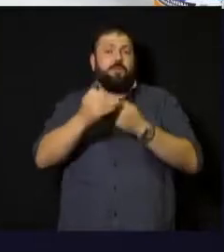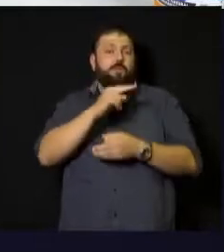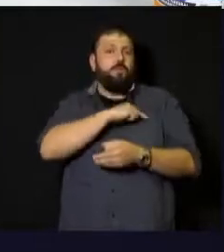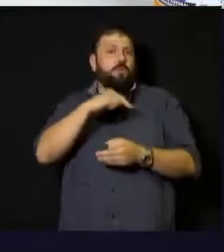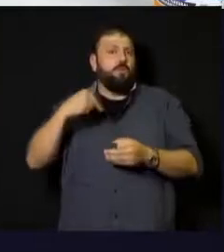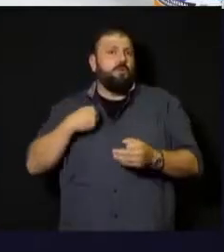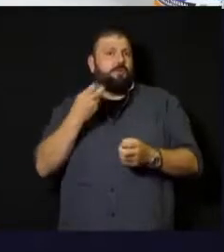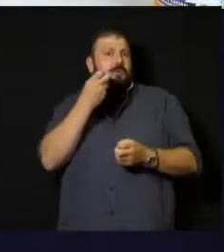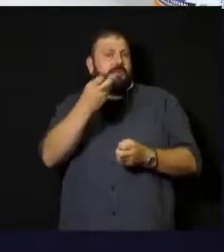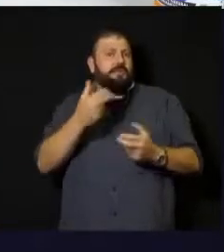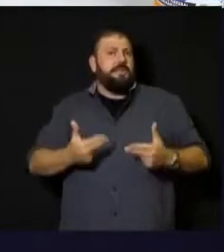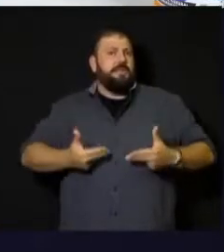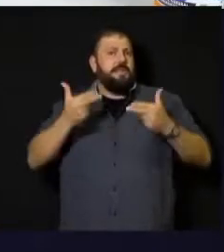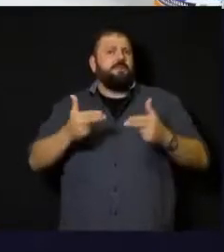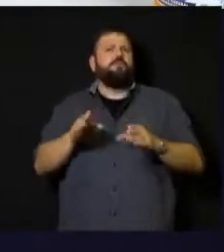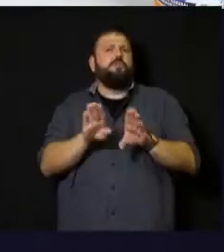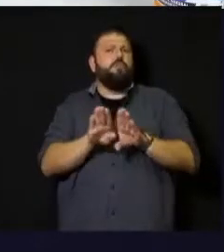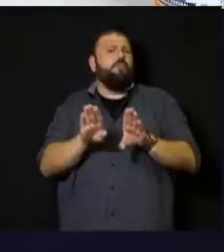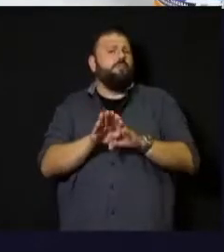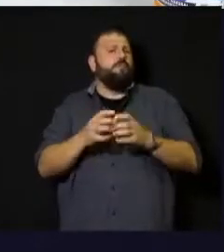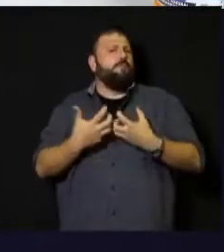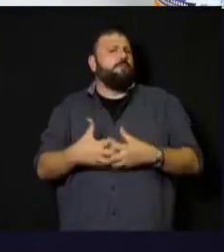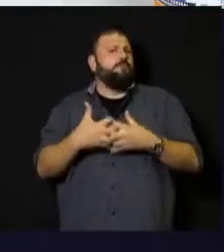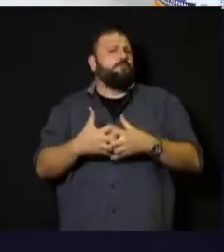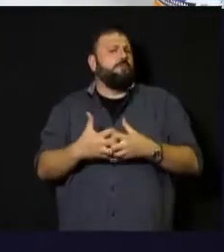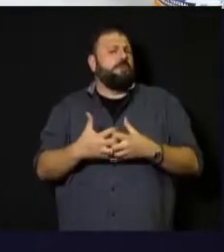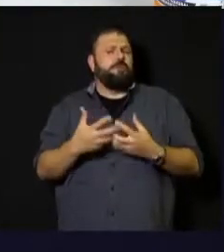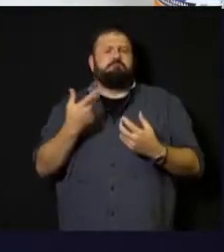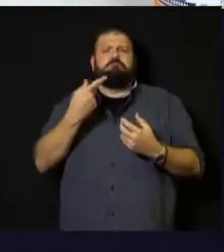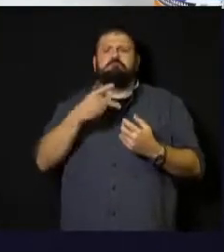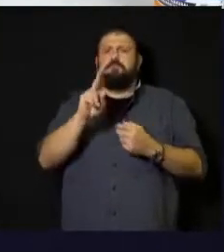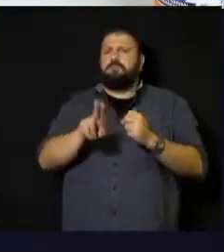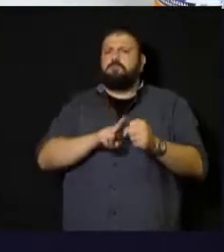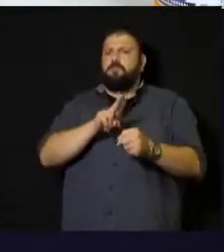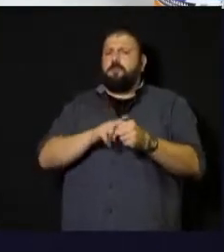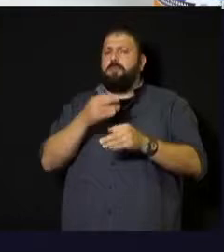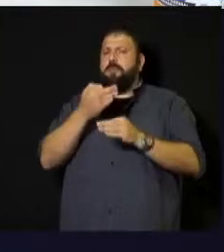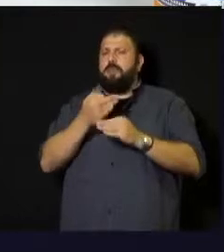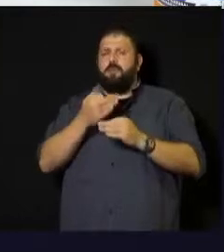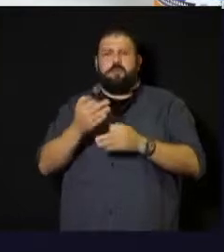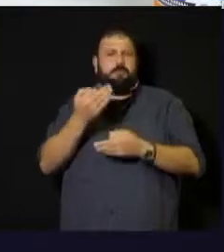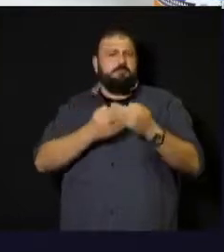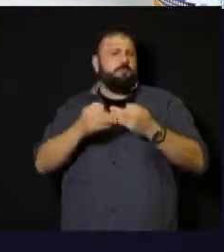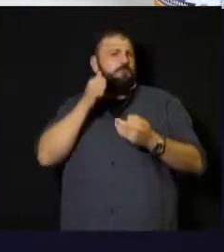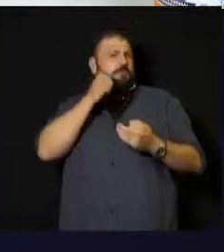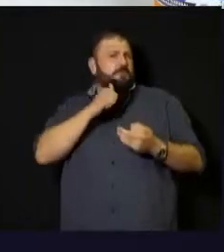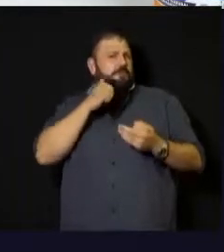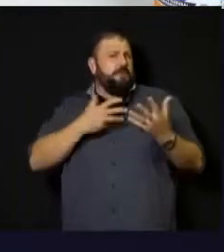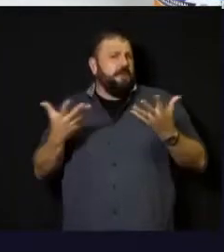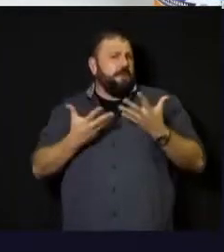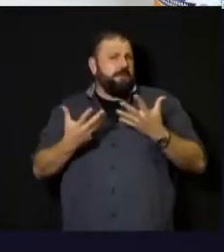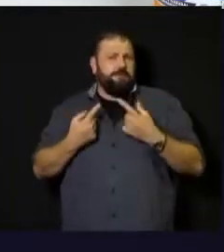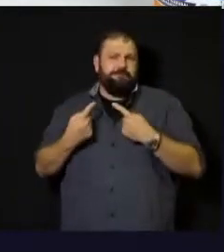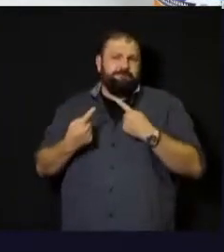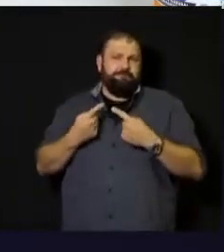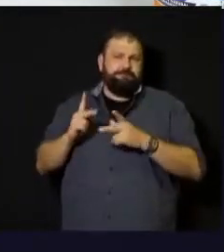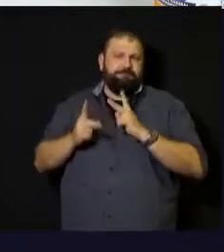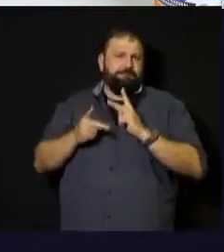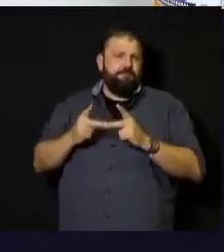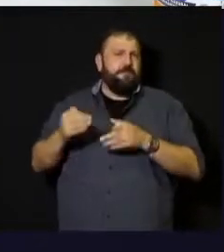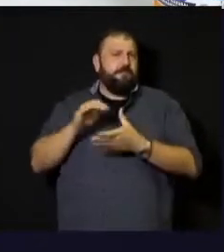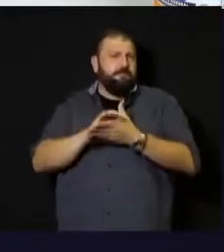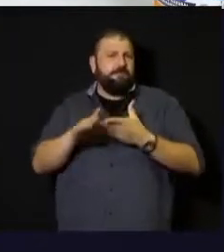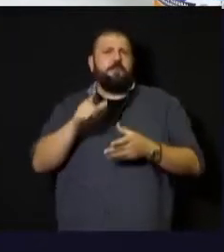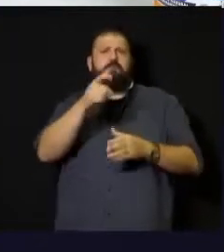take into account for our business centers to work? Normally, what we're doing right now is that you have to have